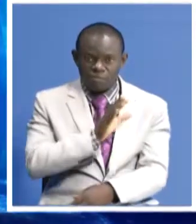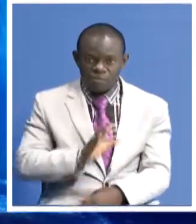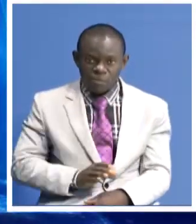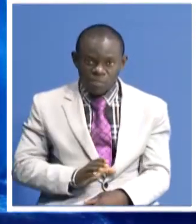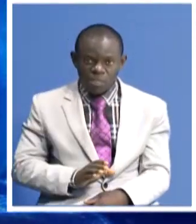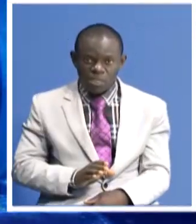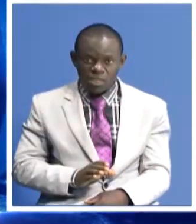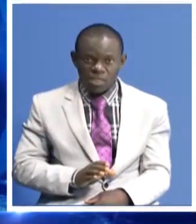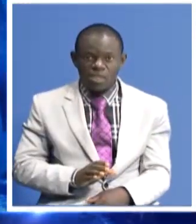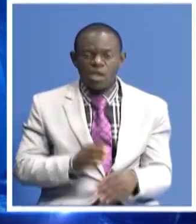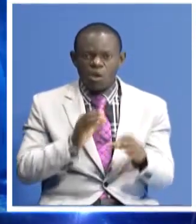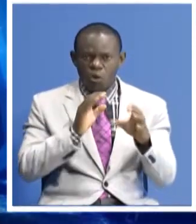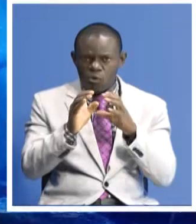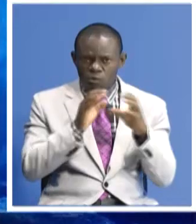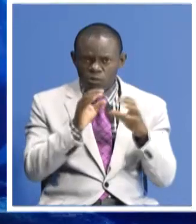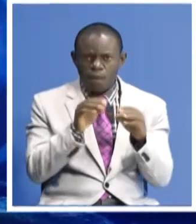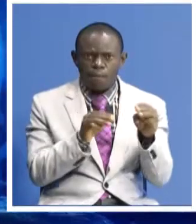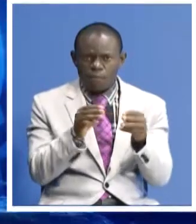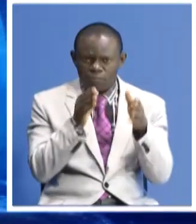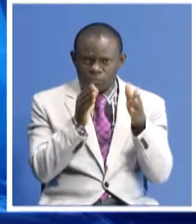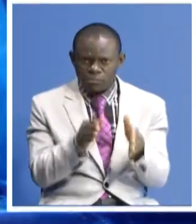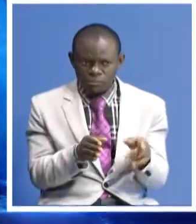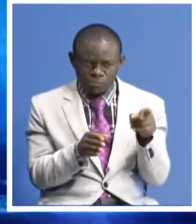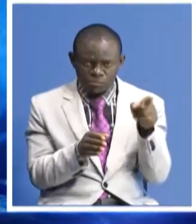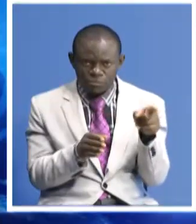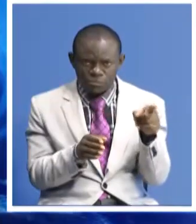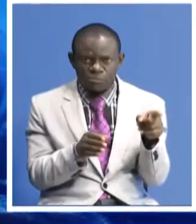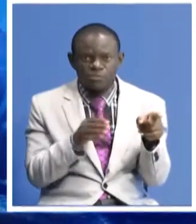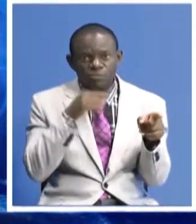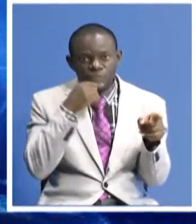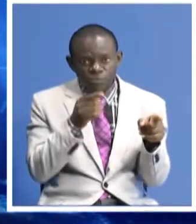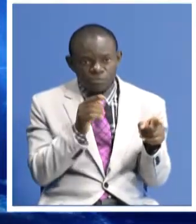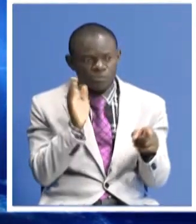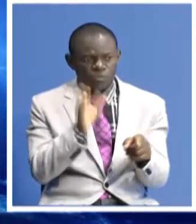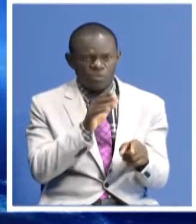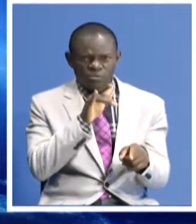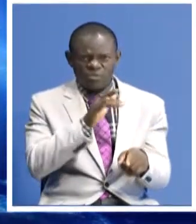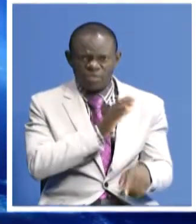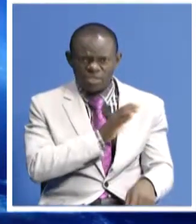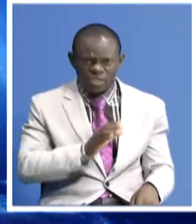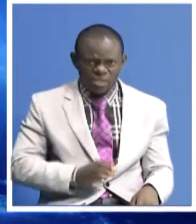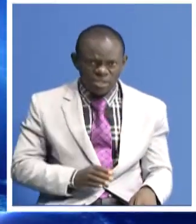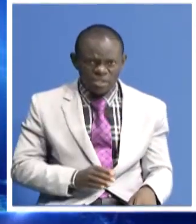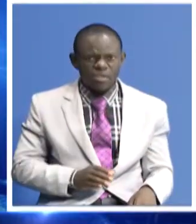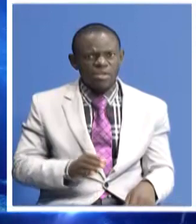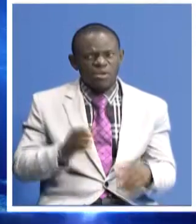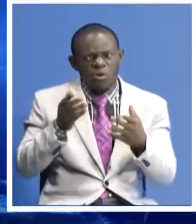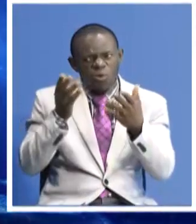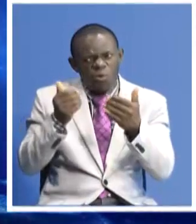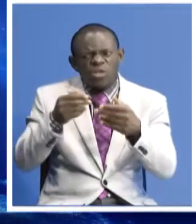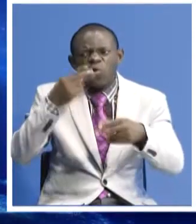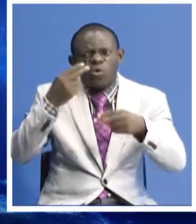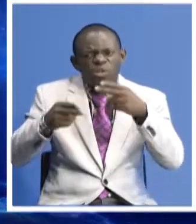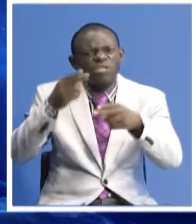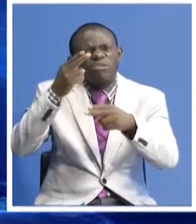Communications and Brand Manager Mwembe Sikaulu has told journalists that the corporation is still in the process of finding a brand name for the hotel,